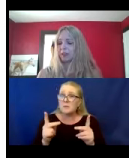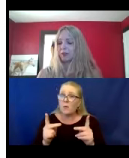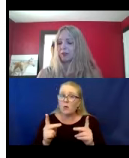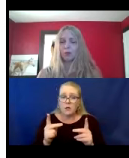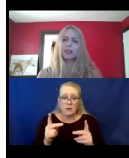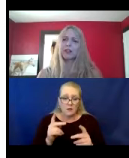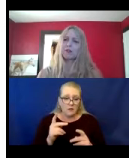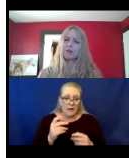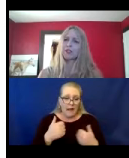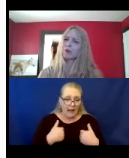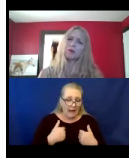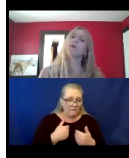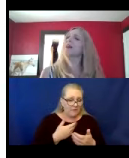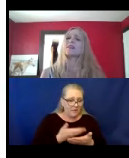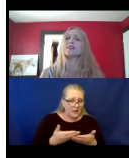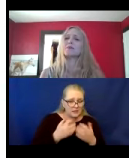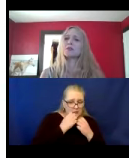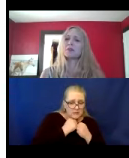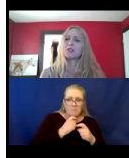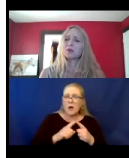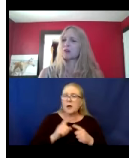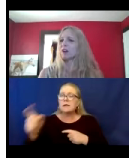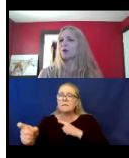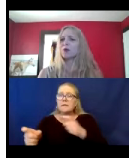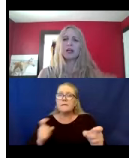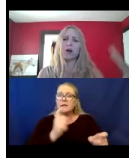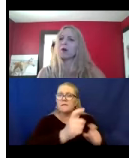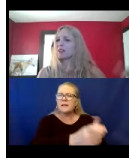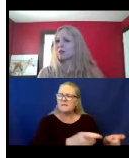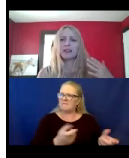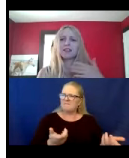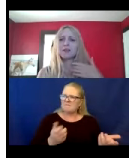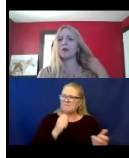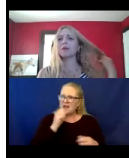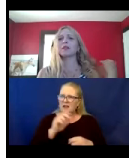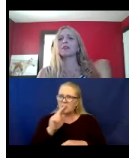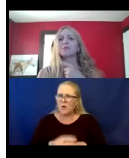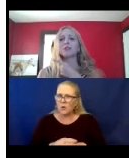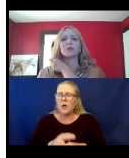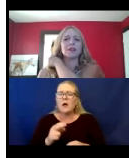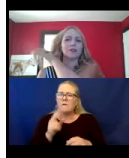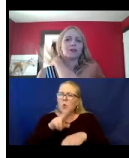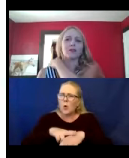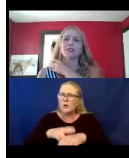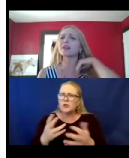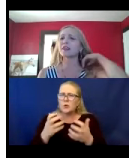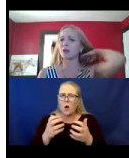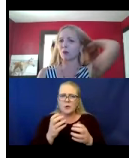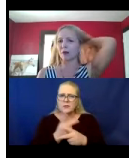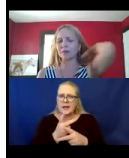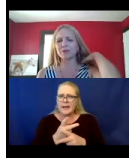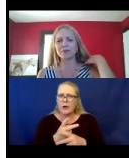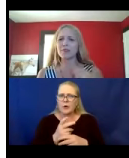a factor, or putting affairs in order in a way that seems sort of not normal. We all want to do that at some point, but it seems to be either